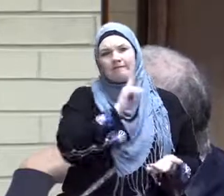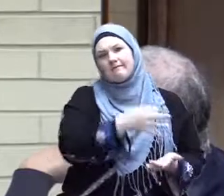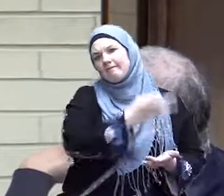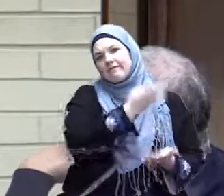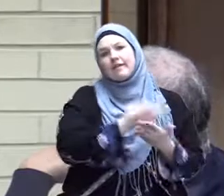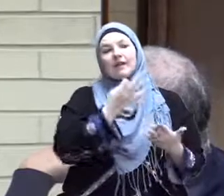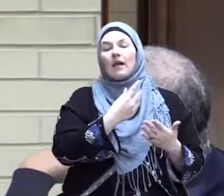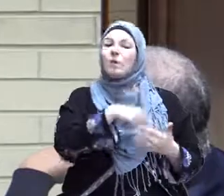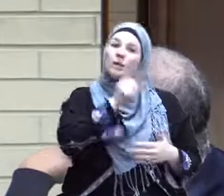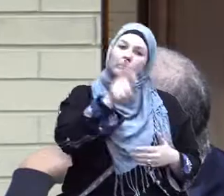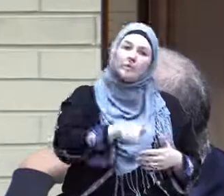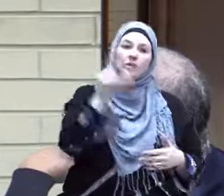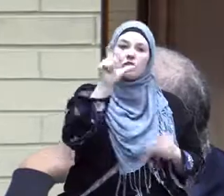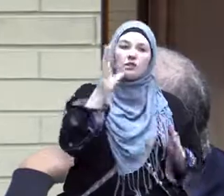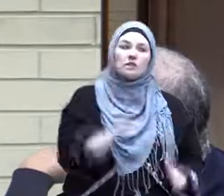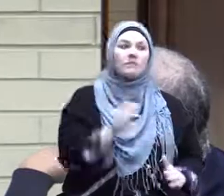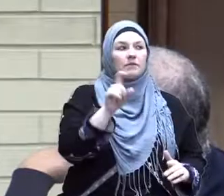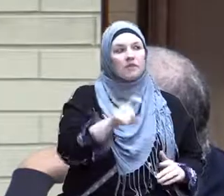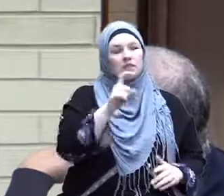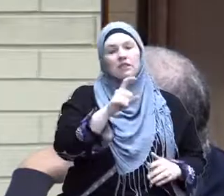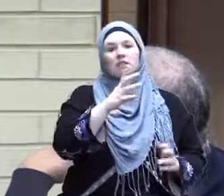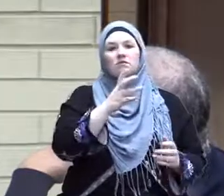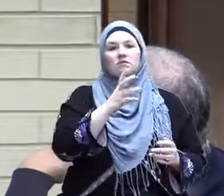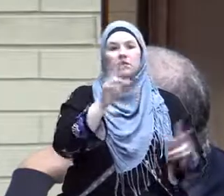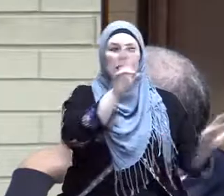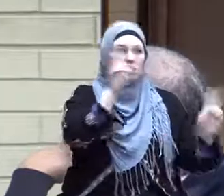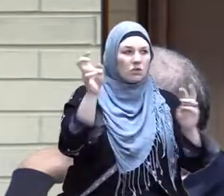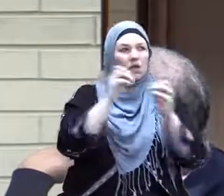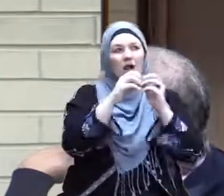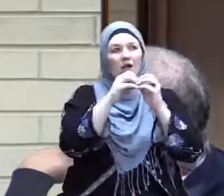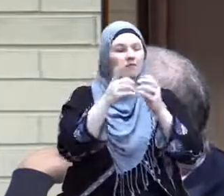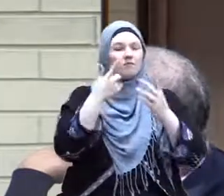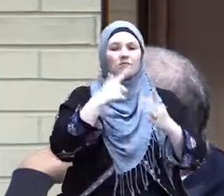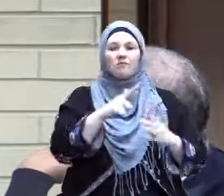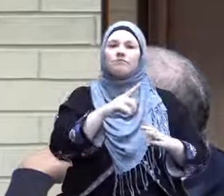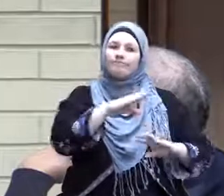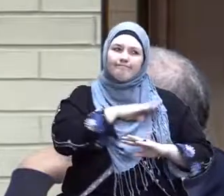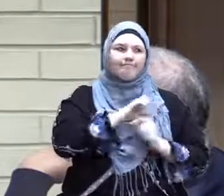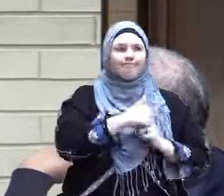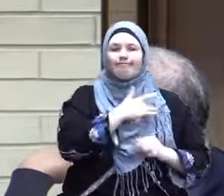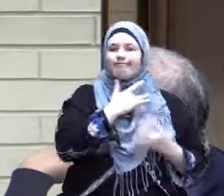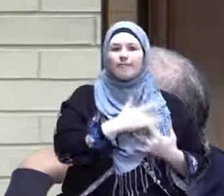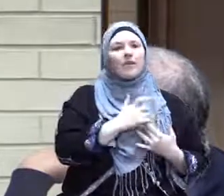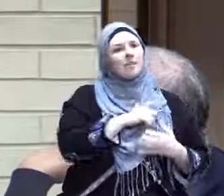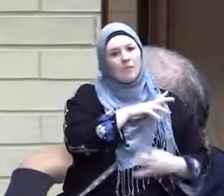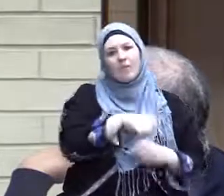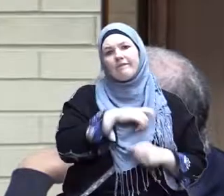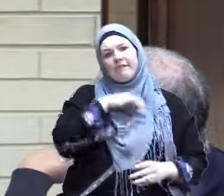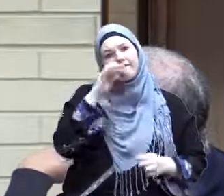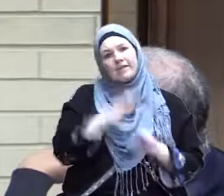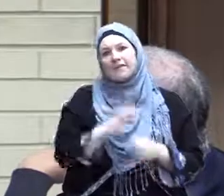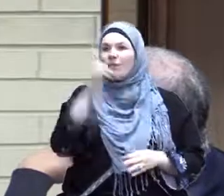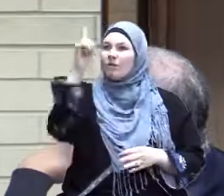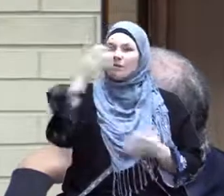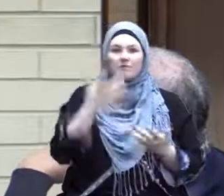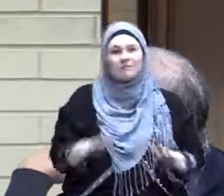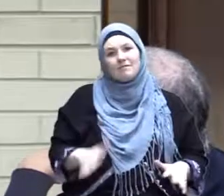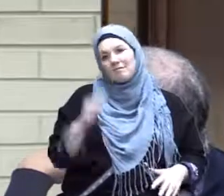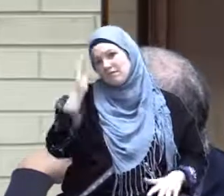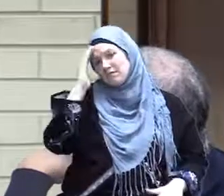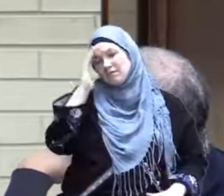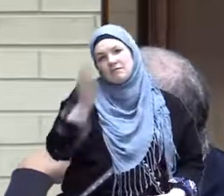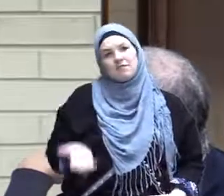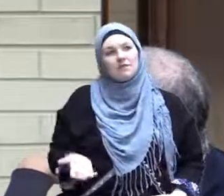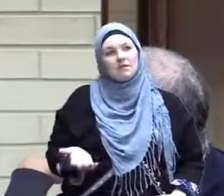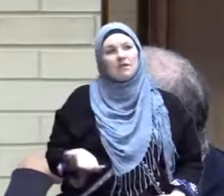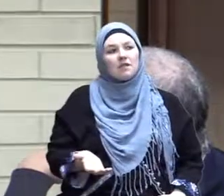fact. And we Muslims need to settle this issue within our heart as part of our faith. The vast majority